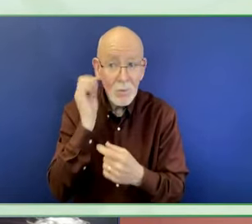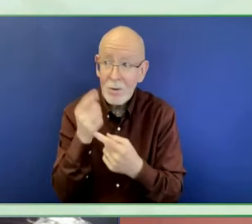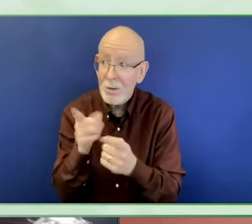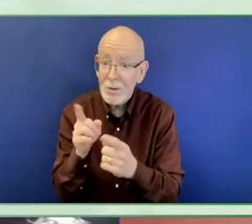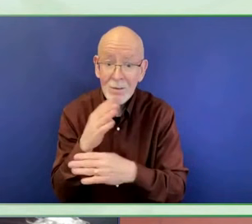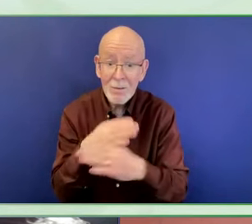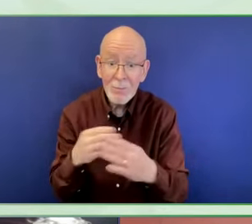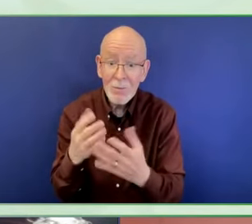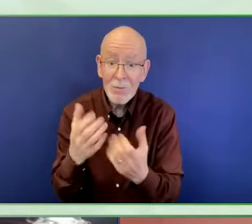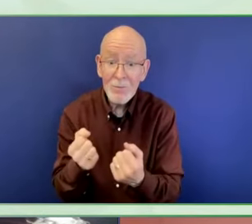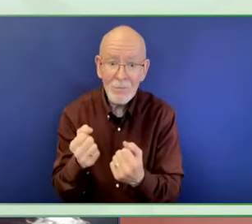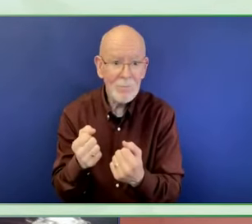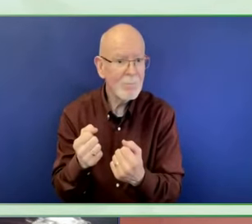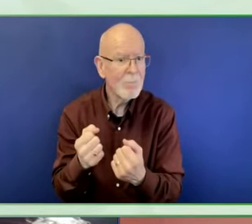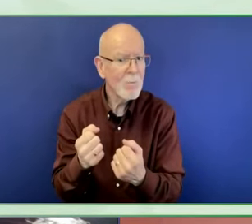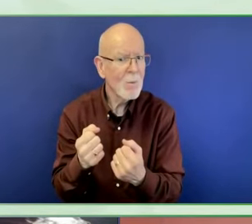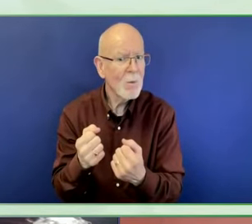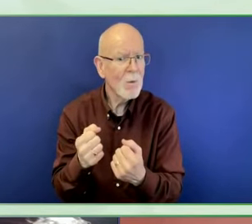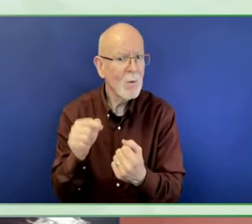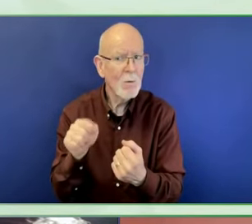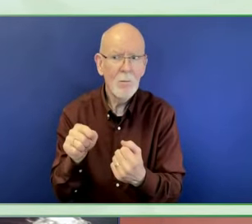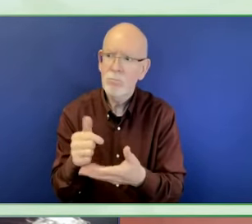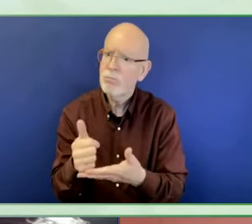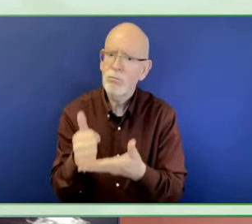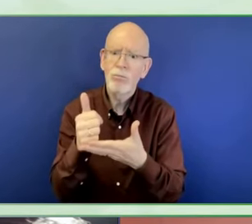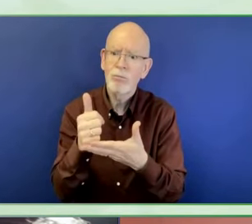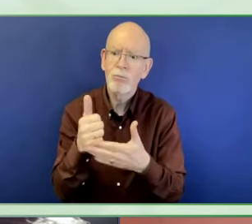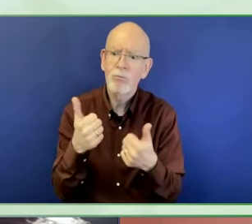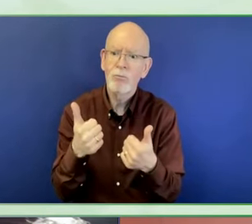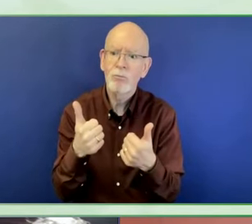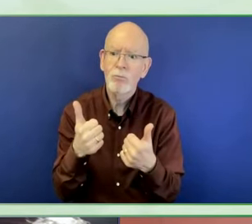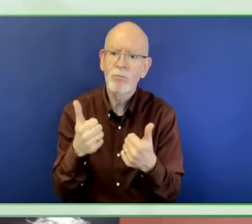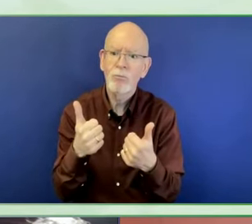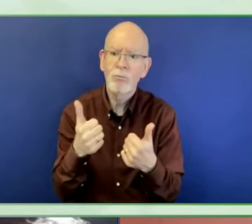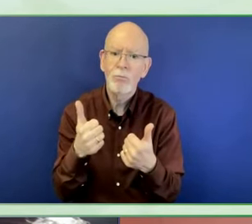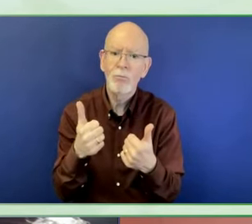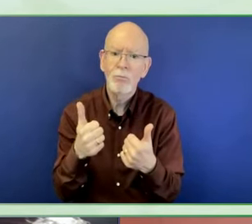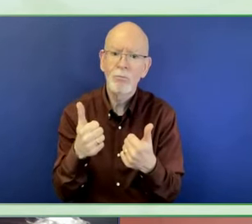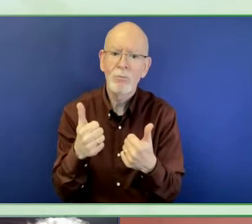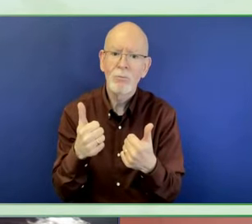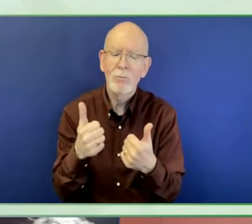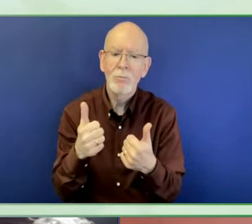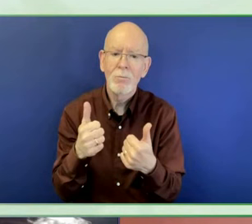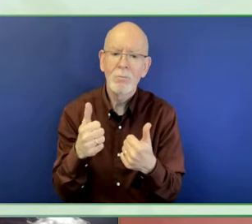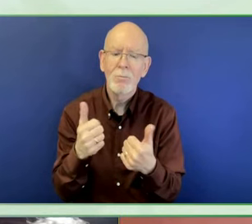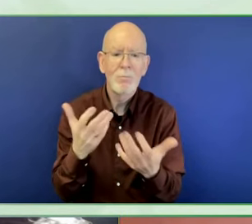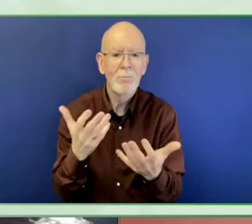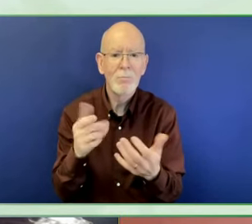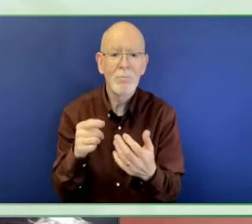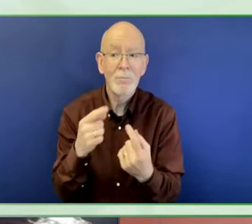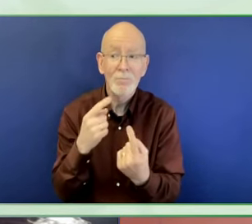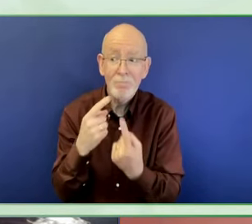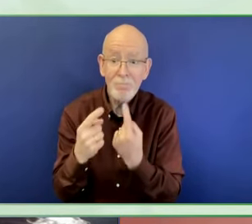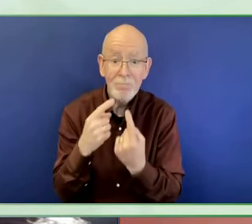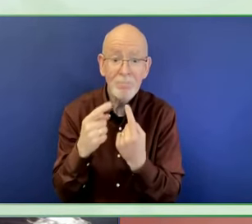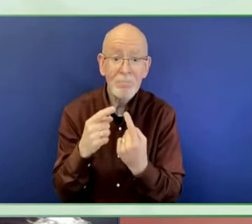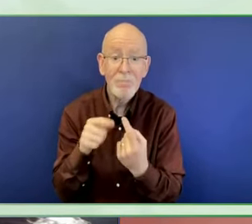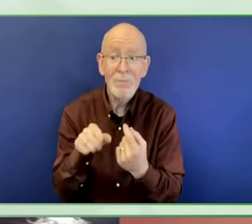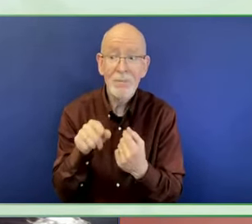issue surrounding sex from the house, from the home, they will be comfortable to discuss about it in public. So